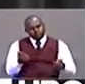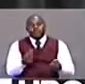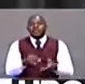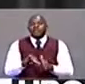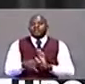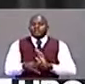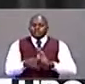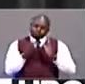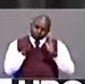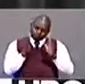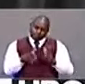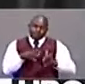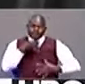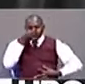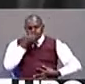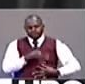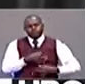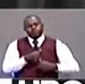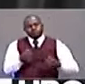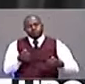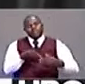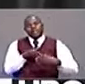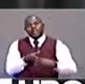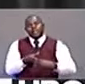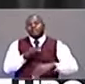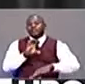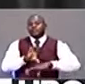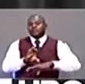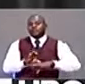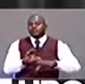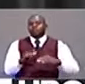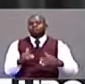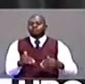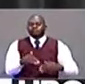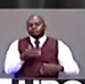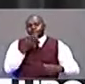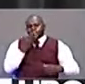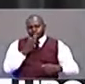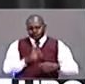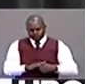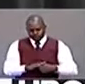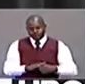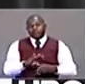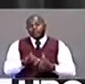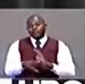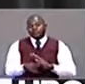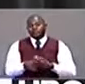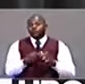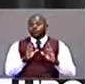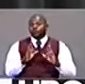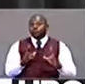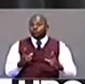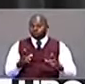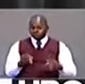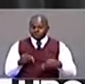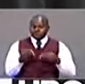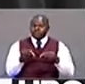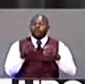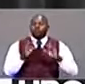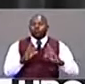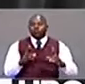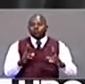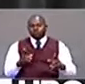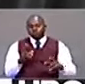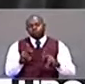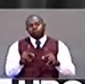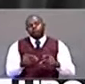issues regarding faith as a leader in the church. He fulfilled the issues of hope. He gave hope